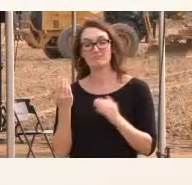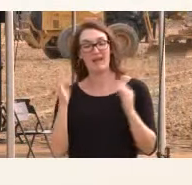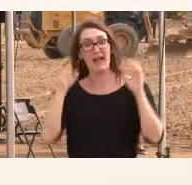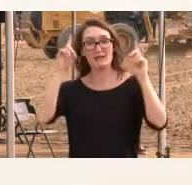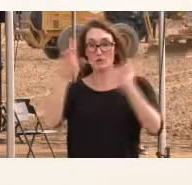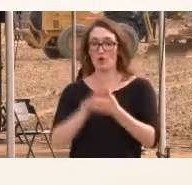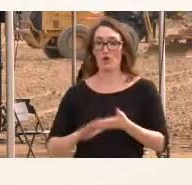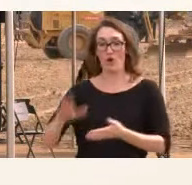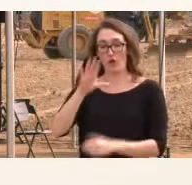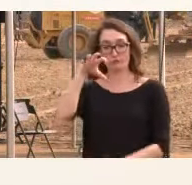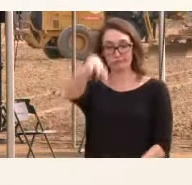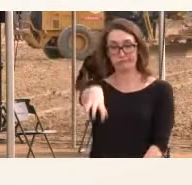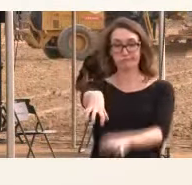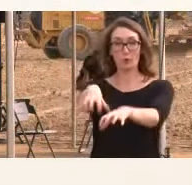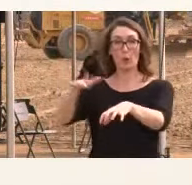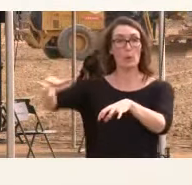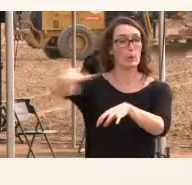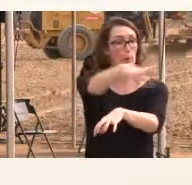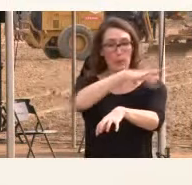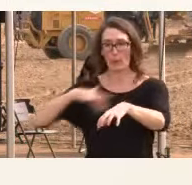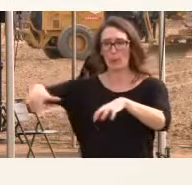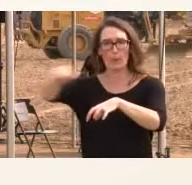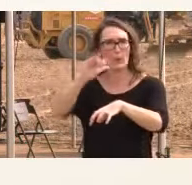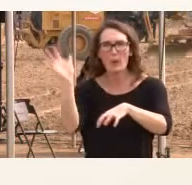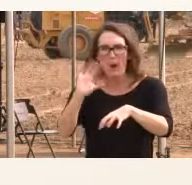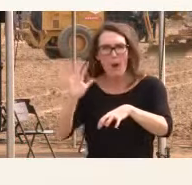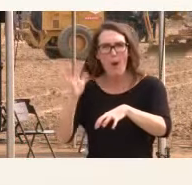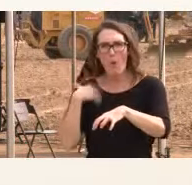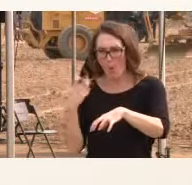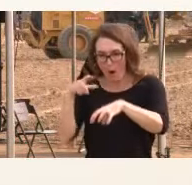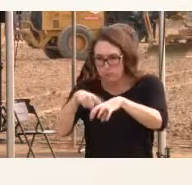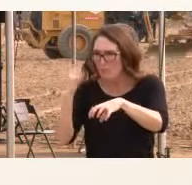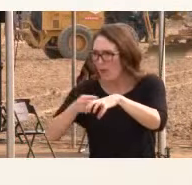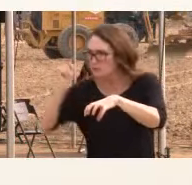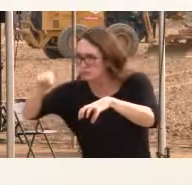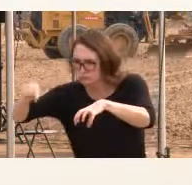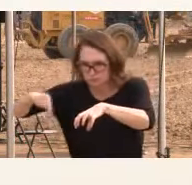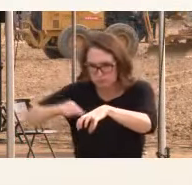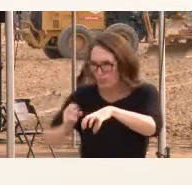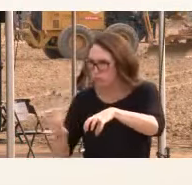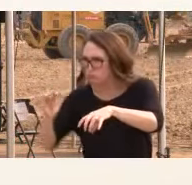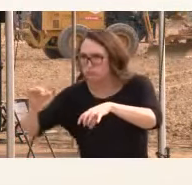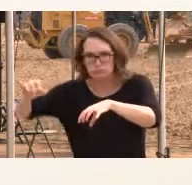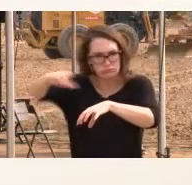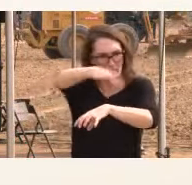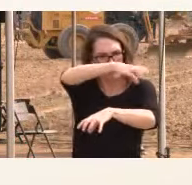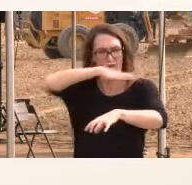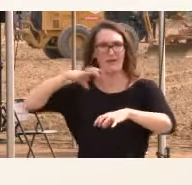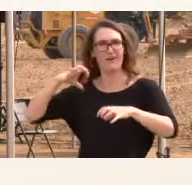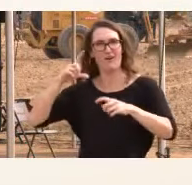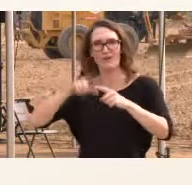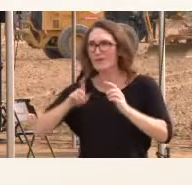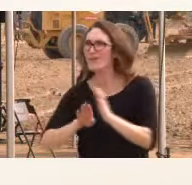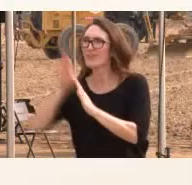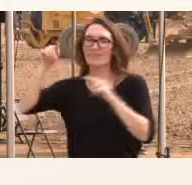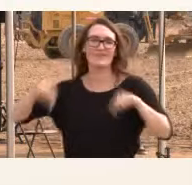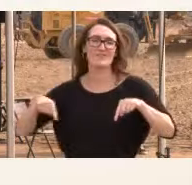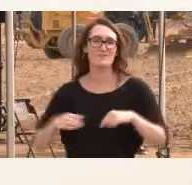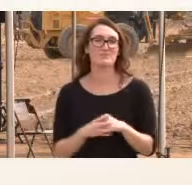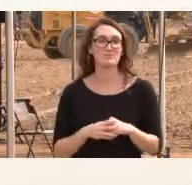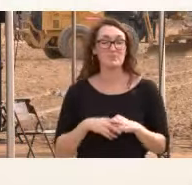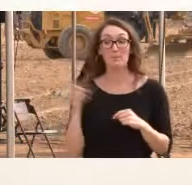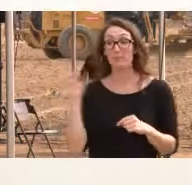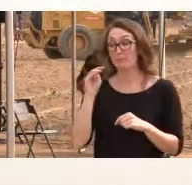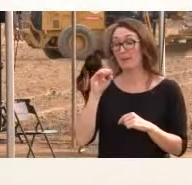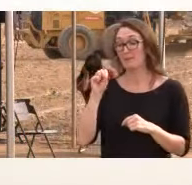institution in isolation, but we made it part of a thriving neighborhood. The state responded with advocates like Ms.